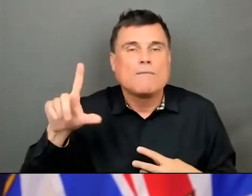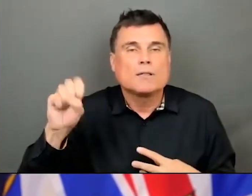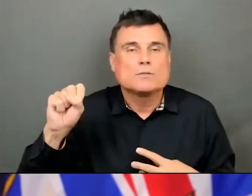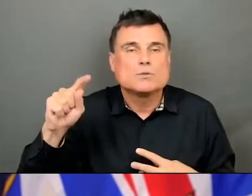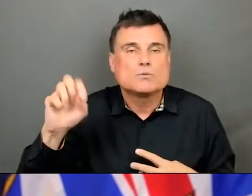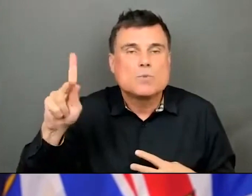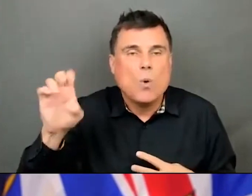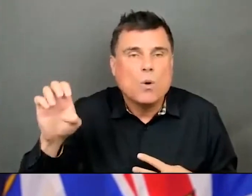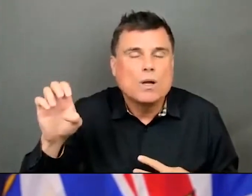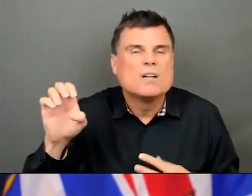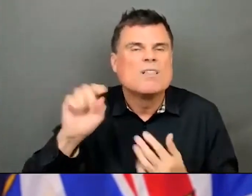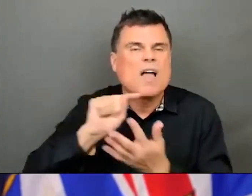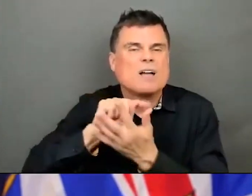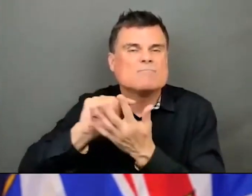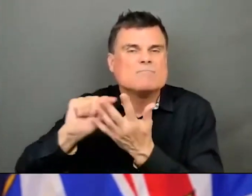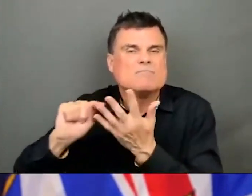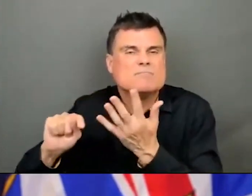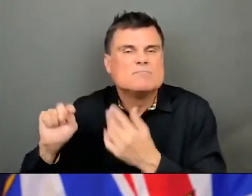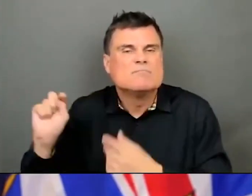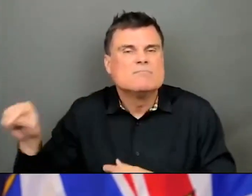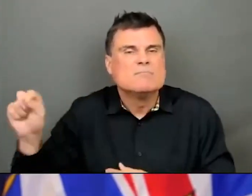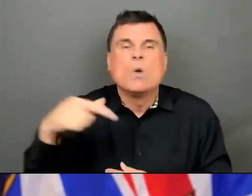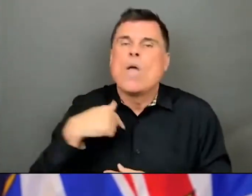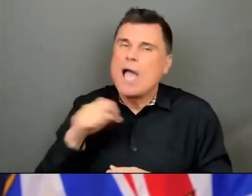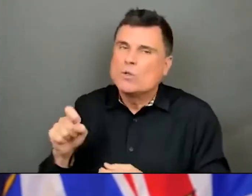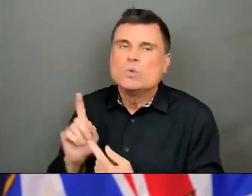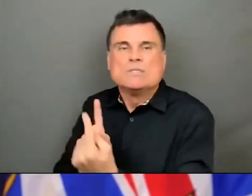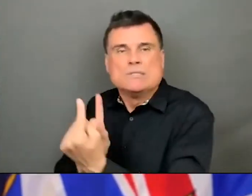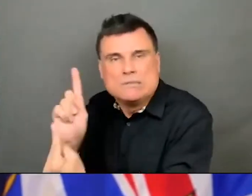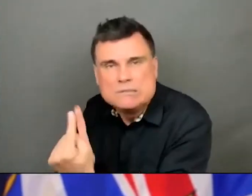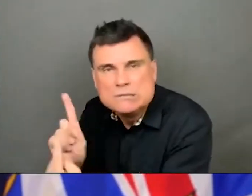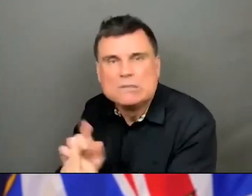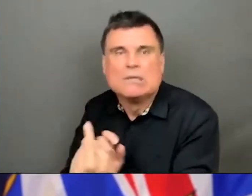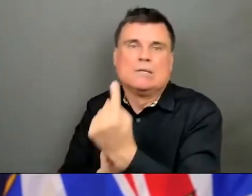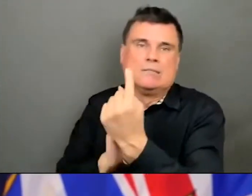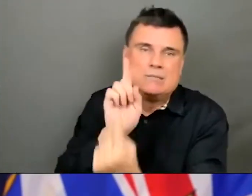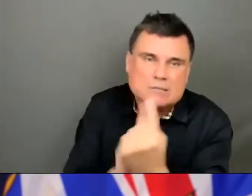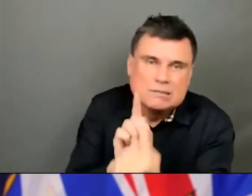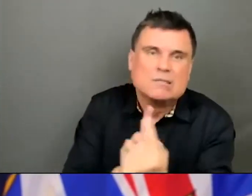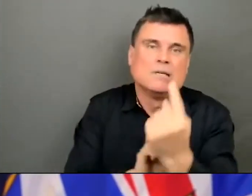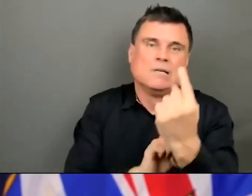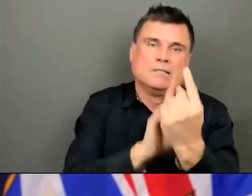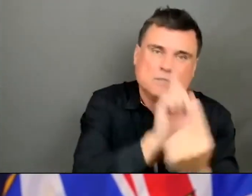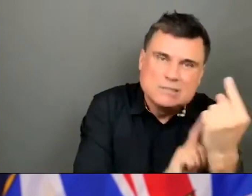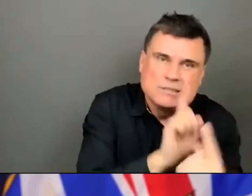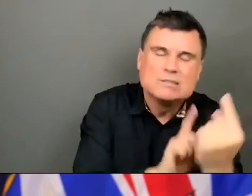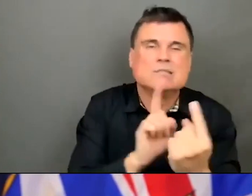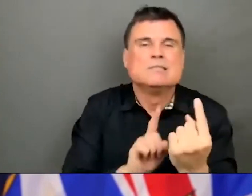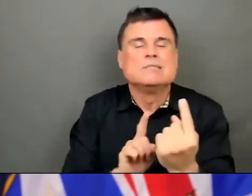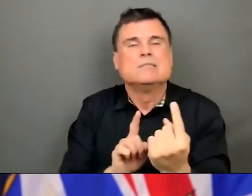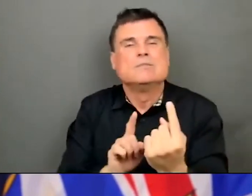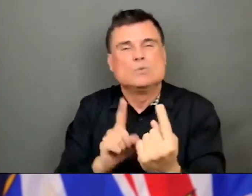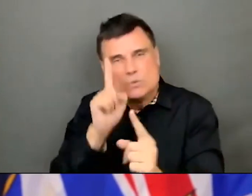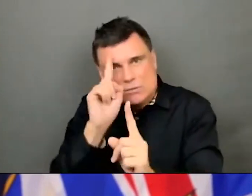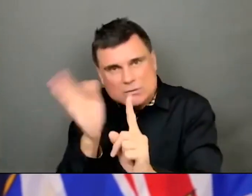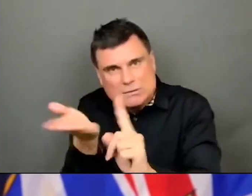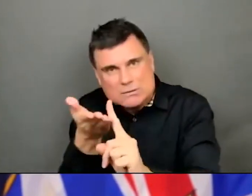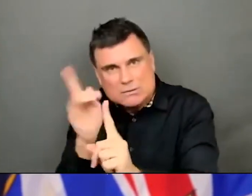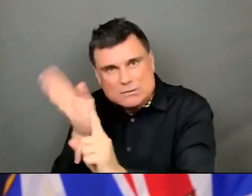Henry and Dr. Pollock put the Interior Health orders in place. We have reduced our test positivity